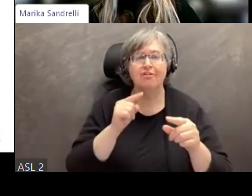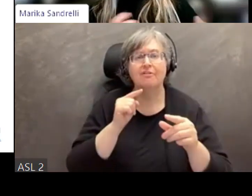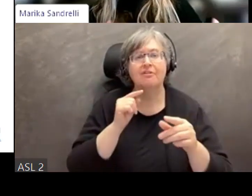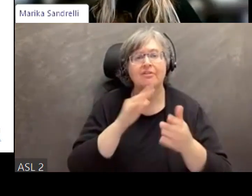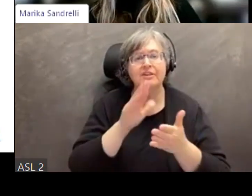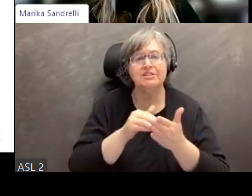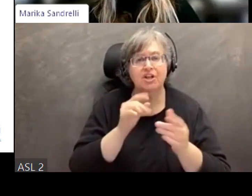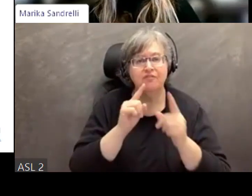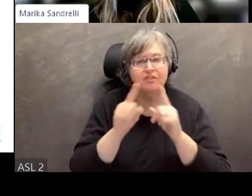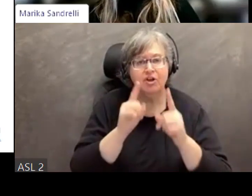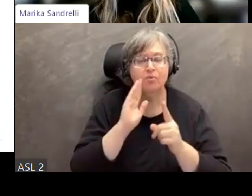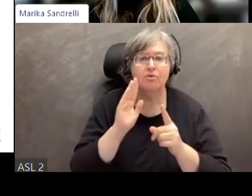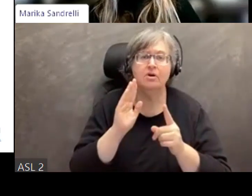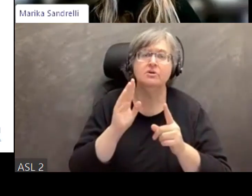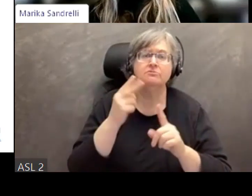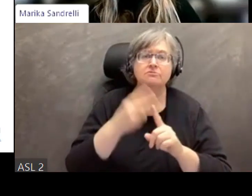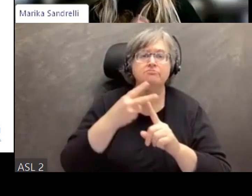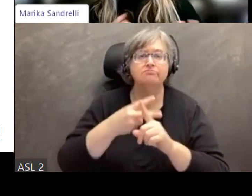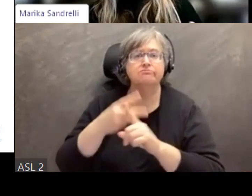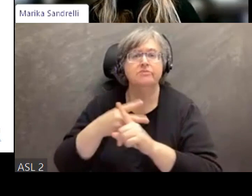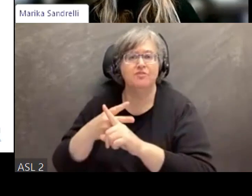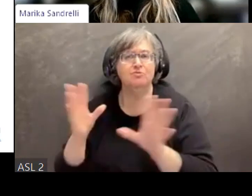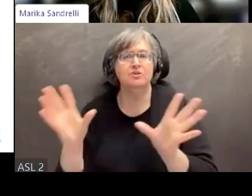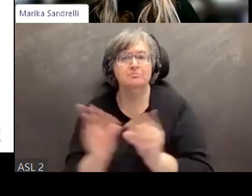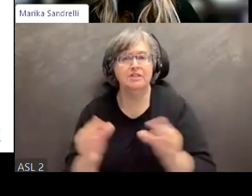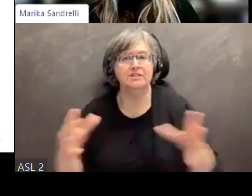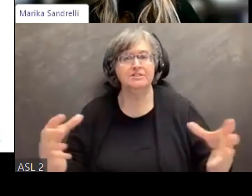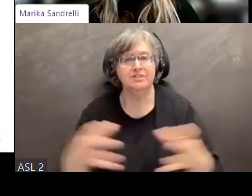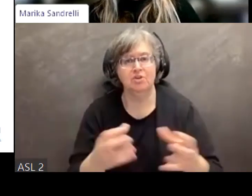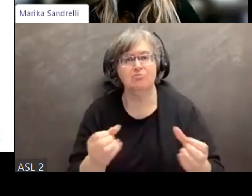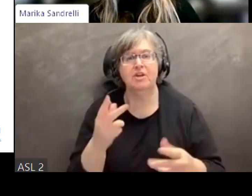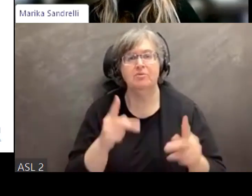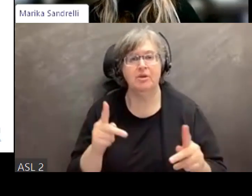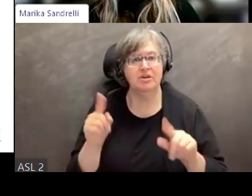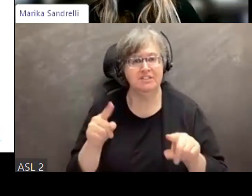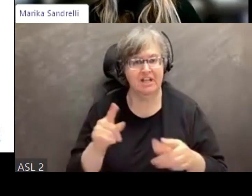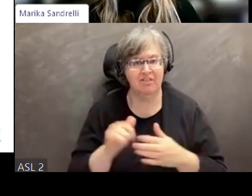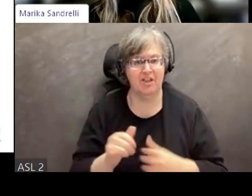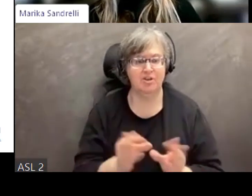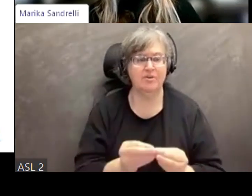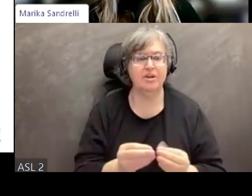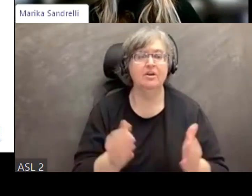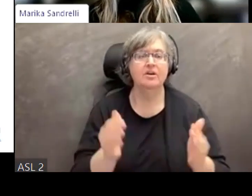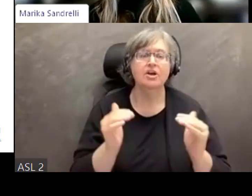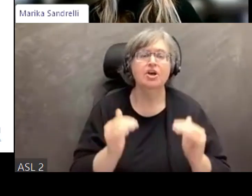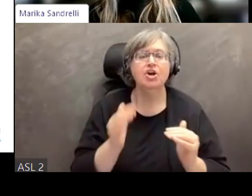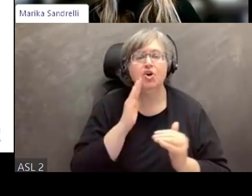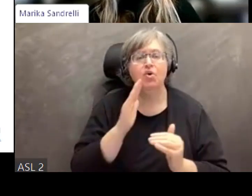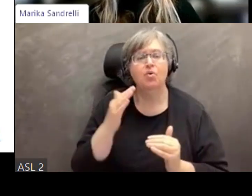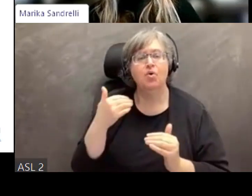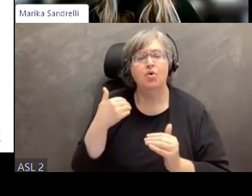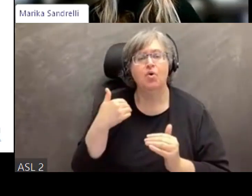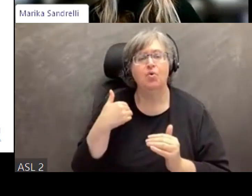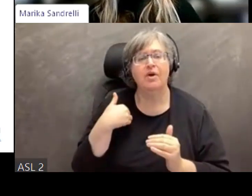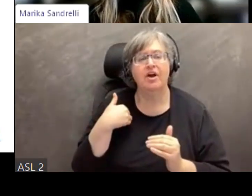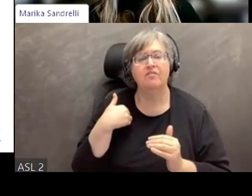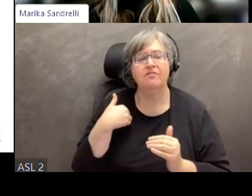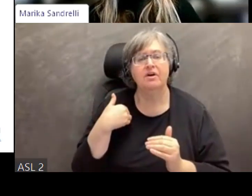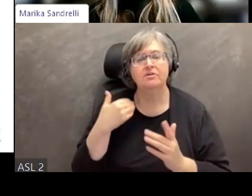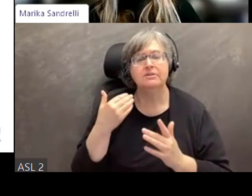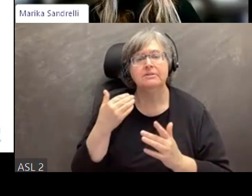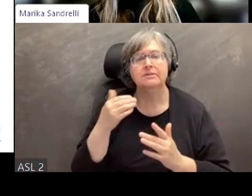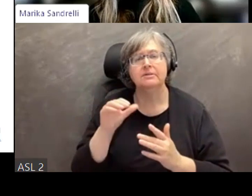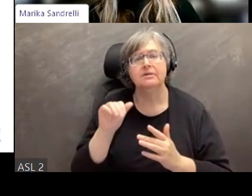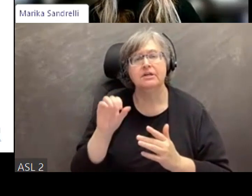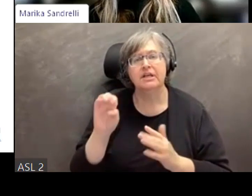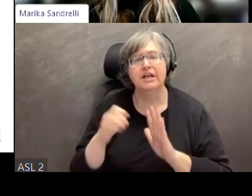dialogue. We meet every second month and have quite a few people attending that. And then we're also putting together a case